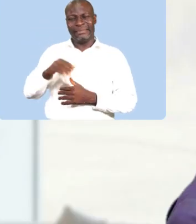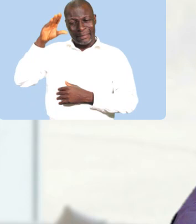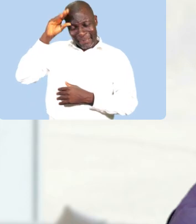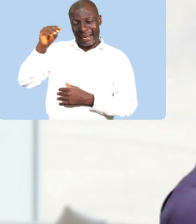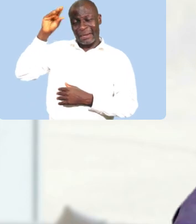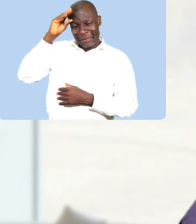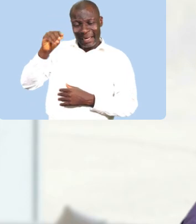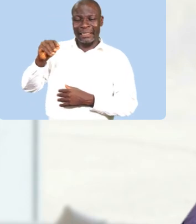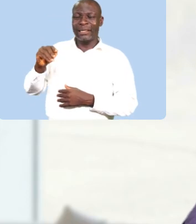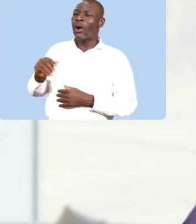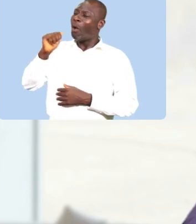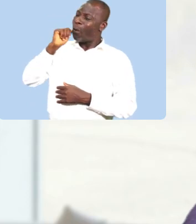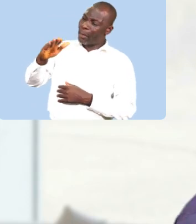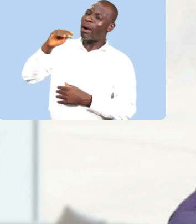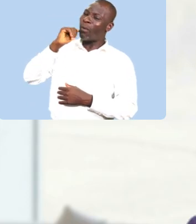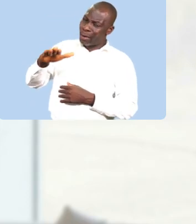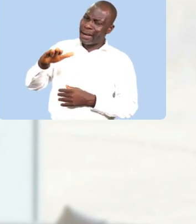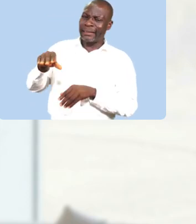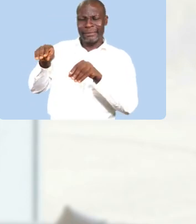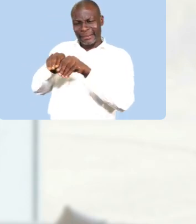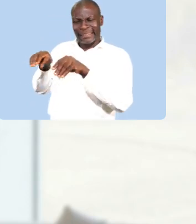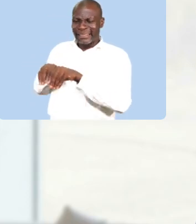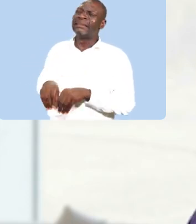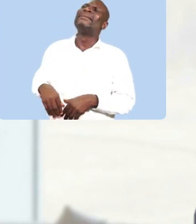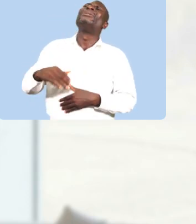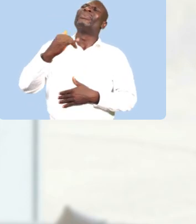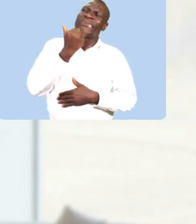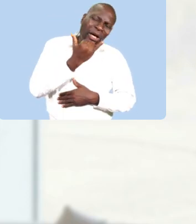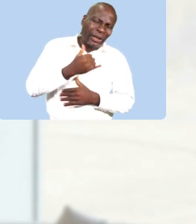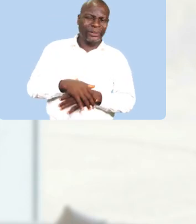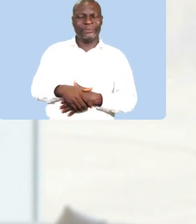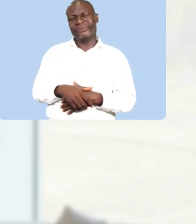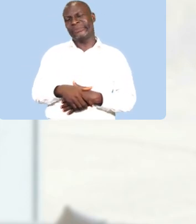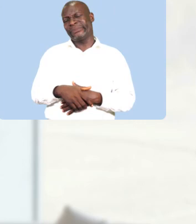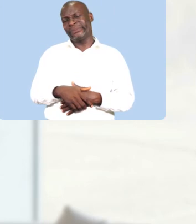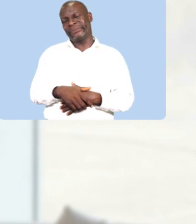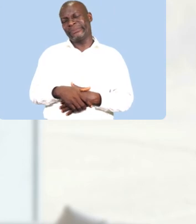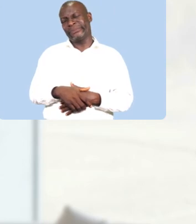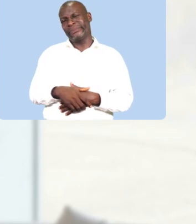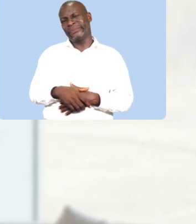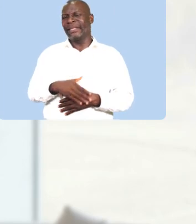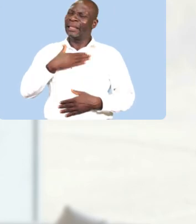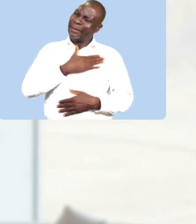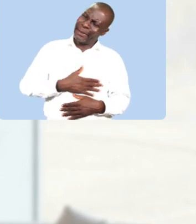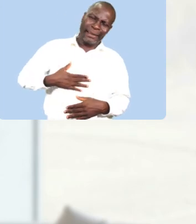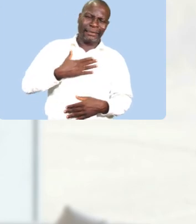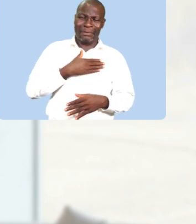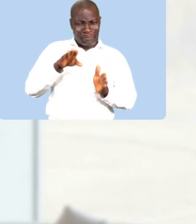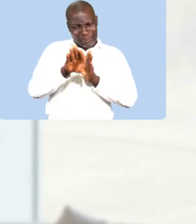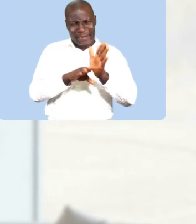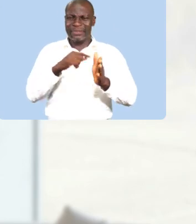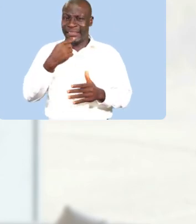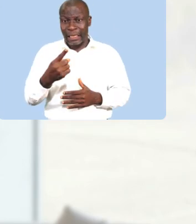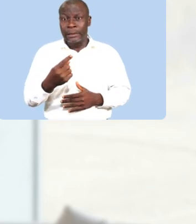a fellow male or female to sleep with you. Where are Bible akano? Ana asema